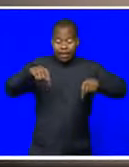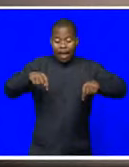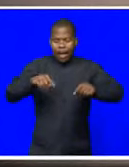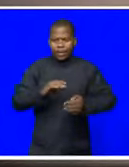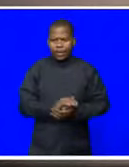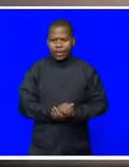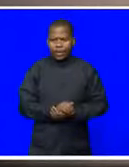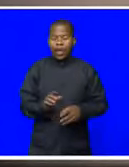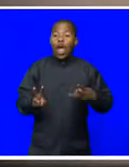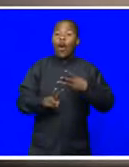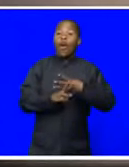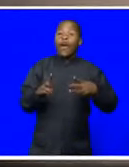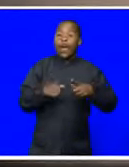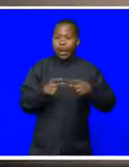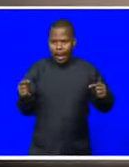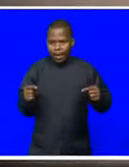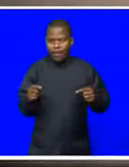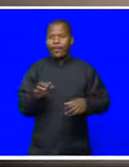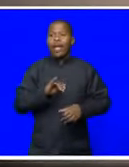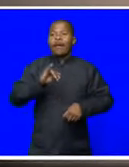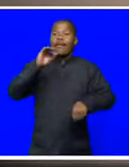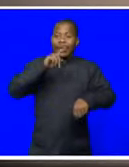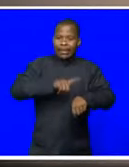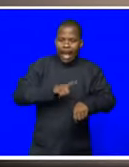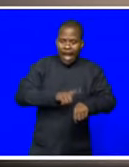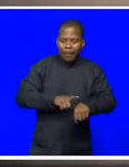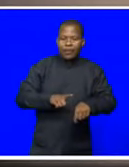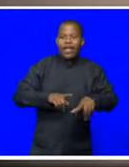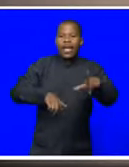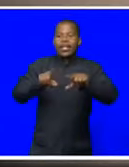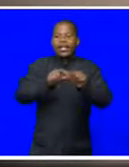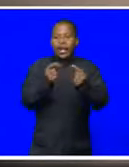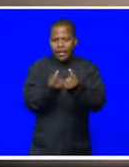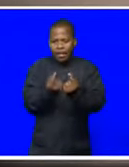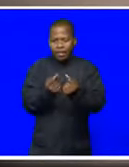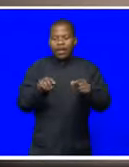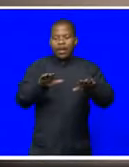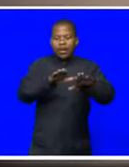National team in table tennis for the first time in the country.